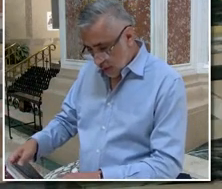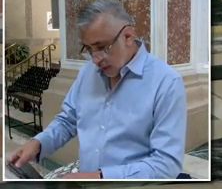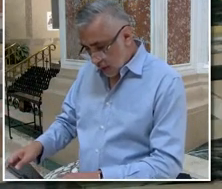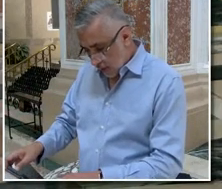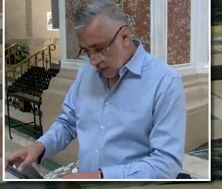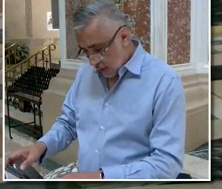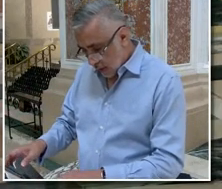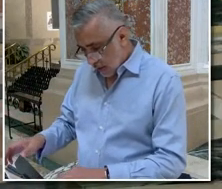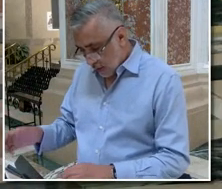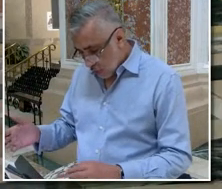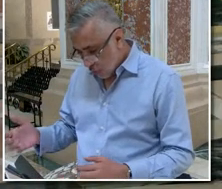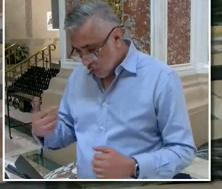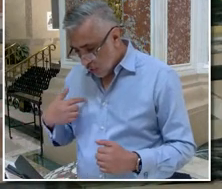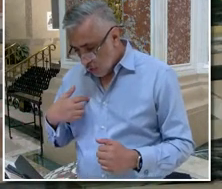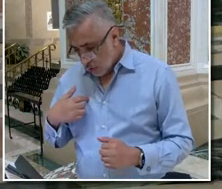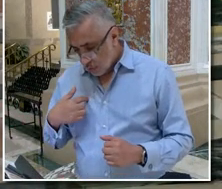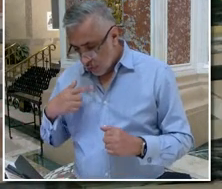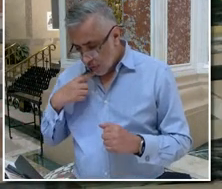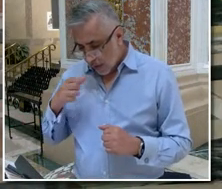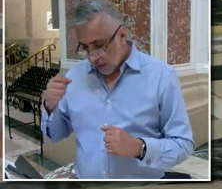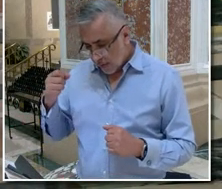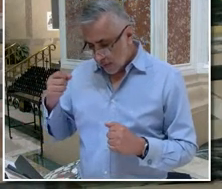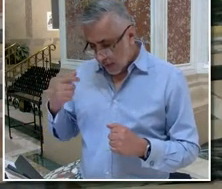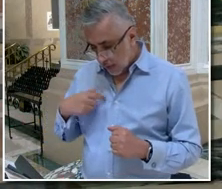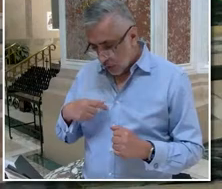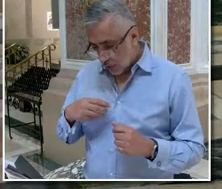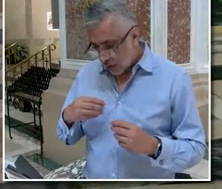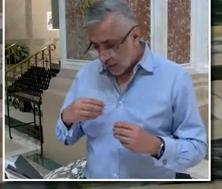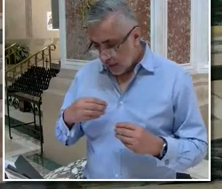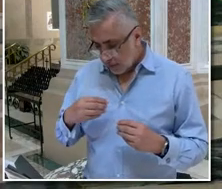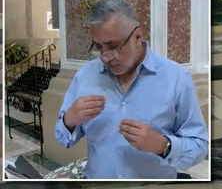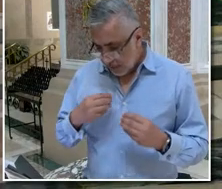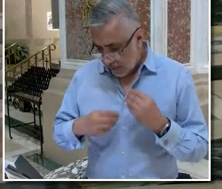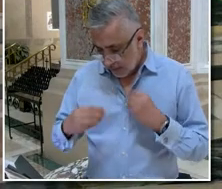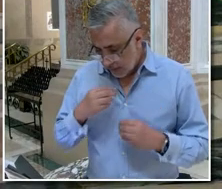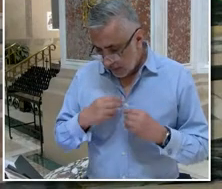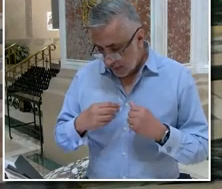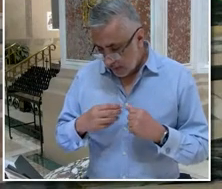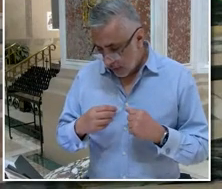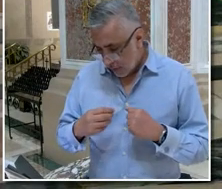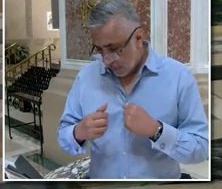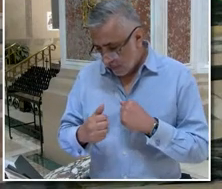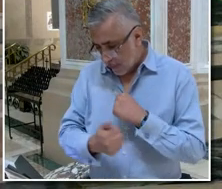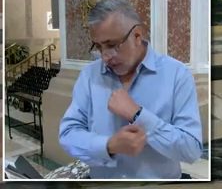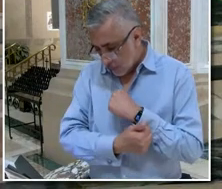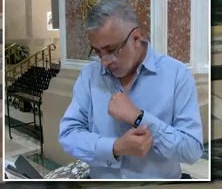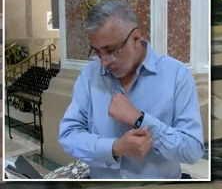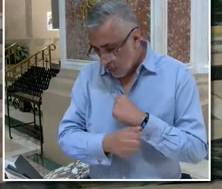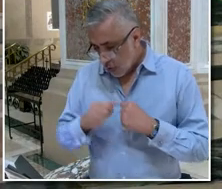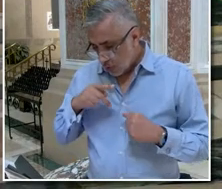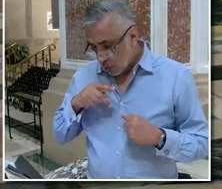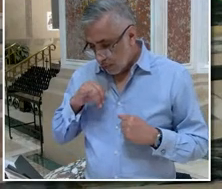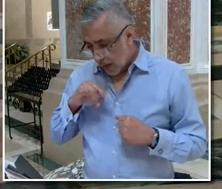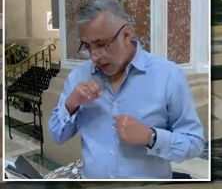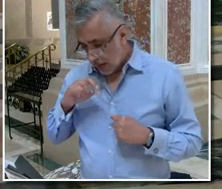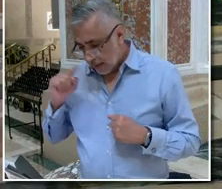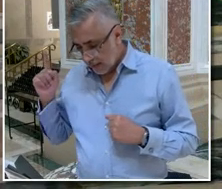to be defiled so that they could eat the Passover. So Pilate came out to them